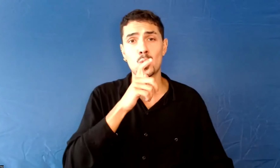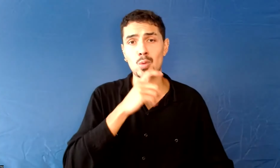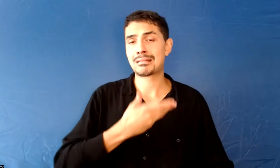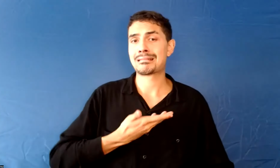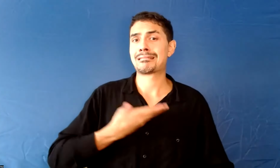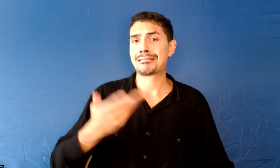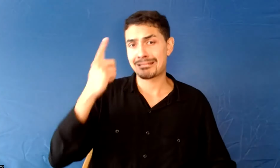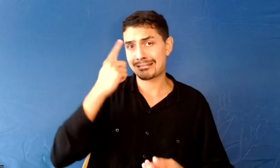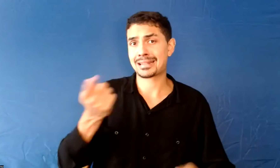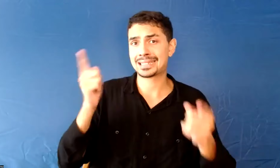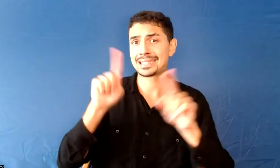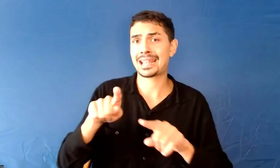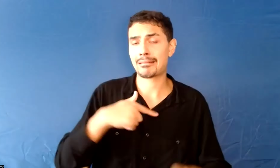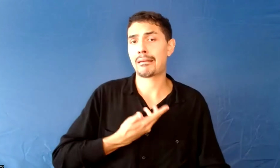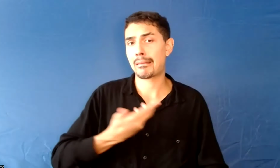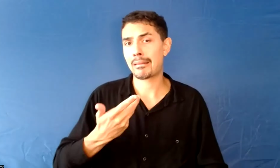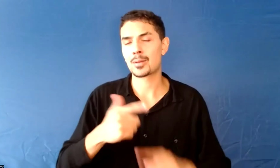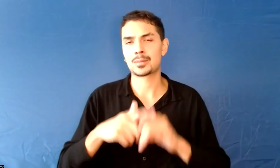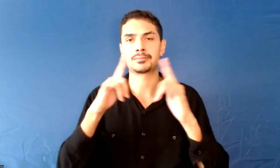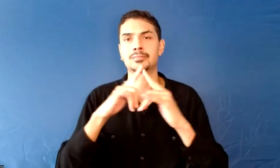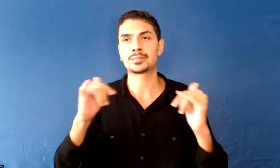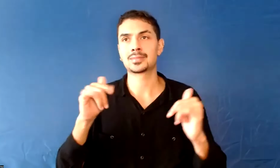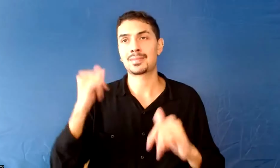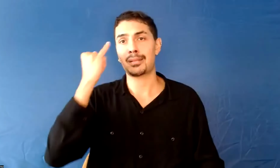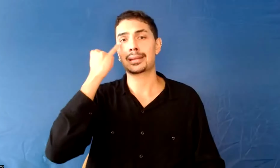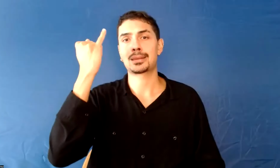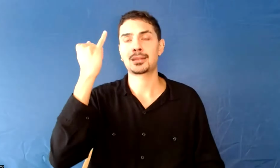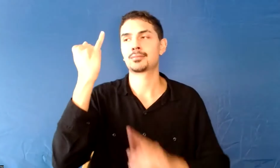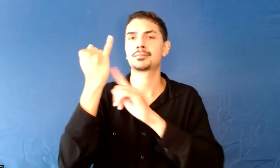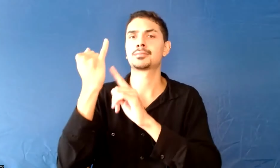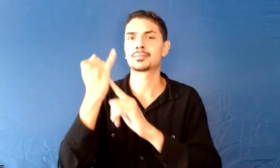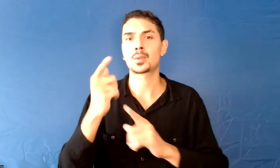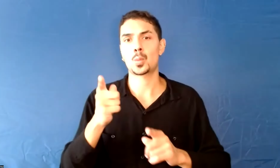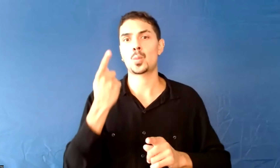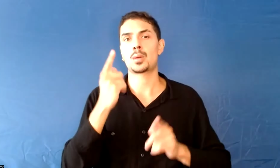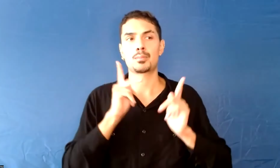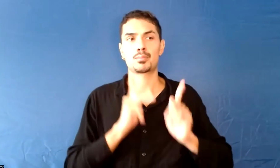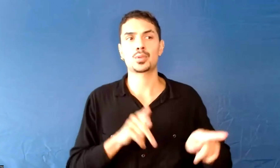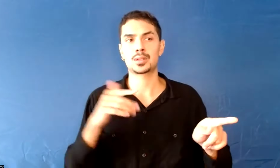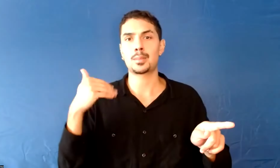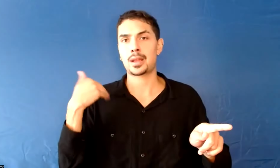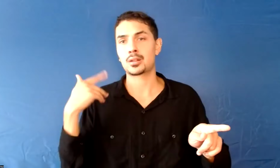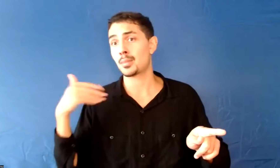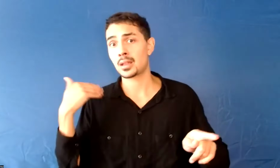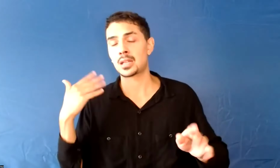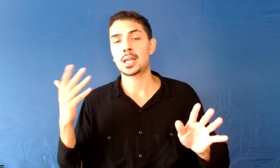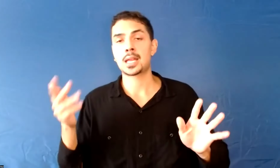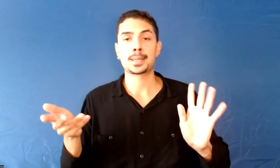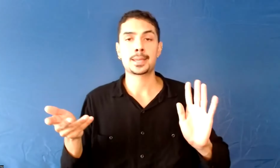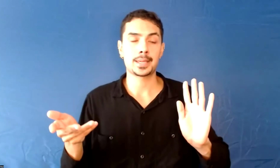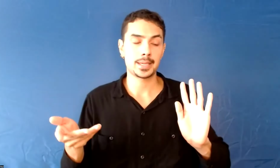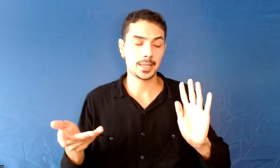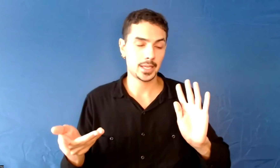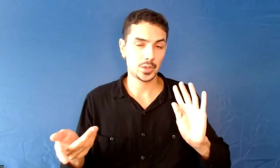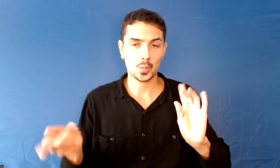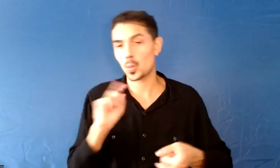issue forward. But then the idea that one person was a minor, of course, changed that. Like, it was